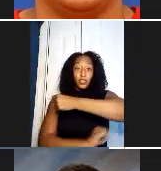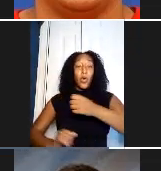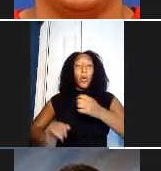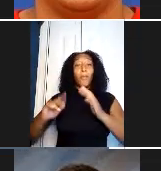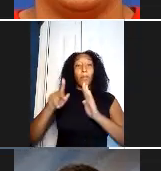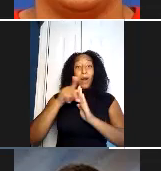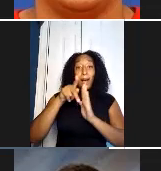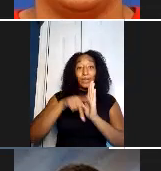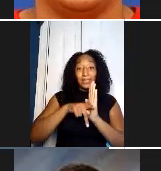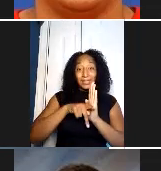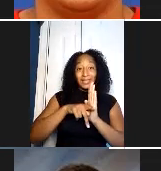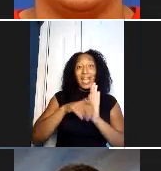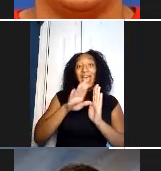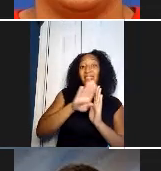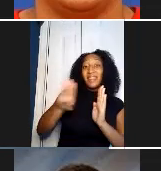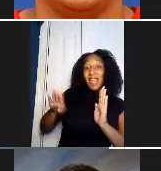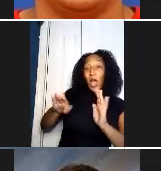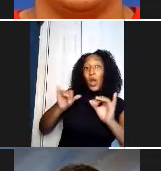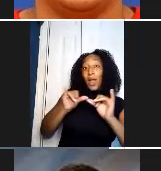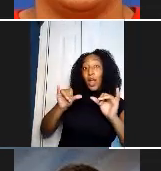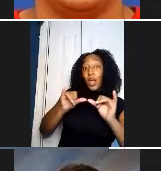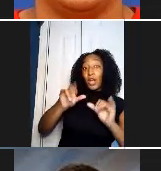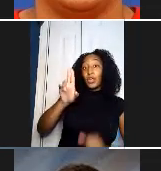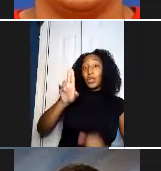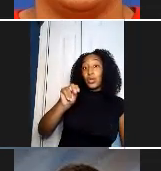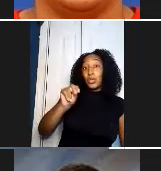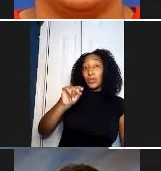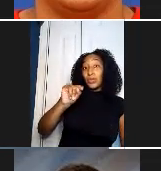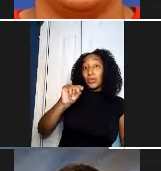So now let me see if I can zoom in on that a little bit.